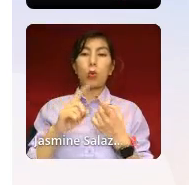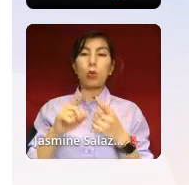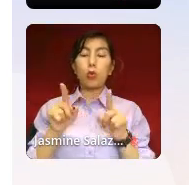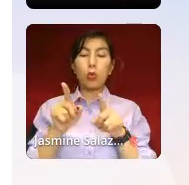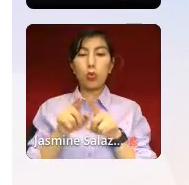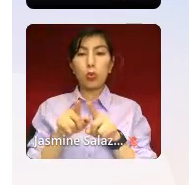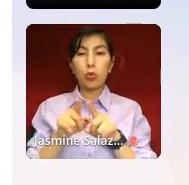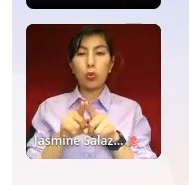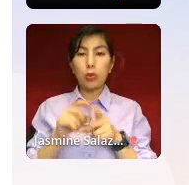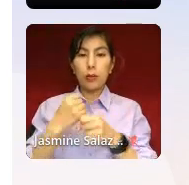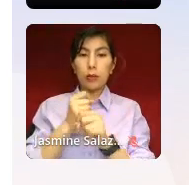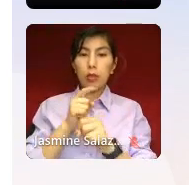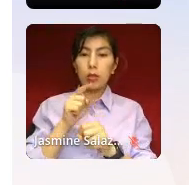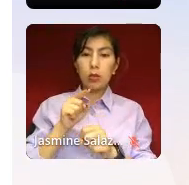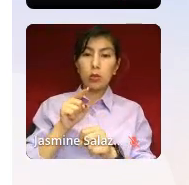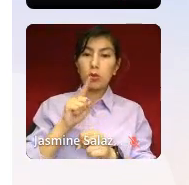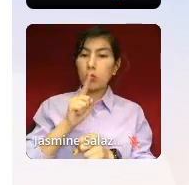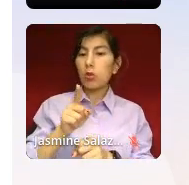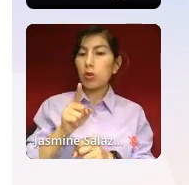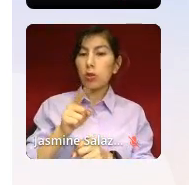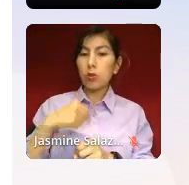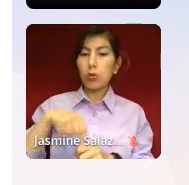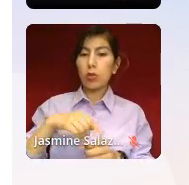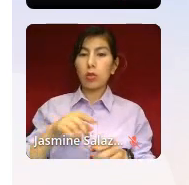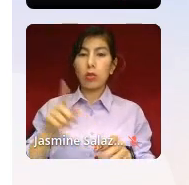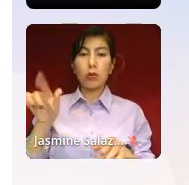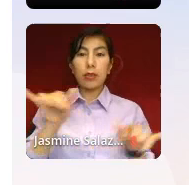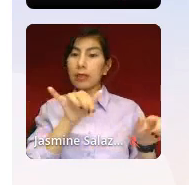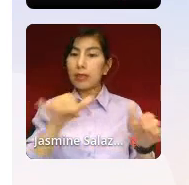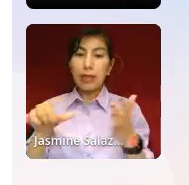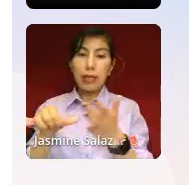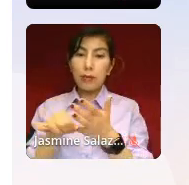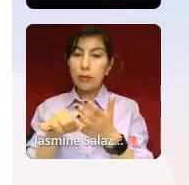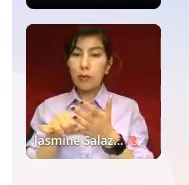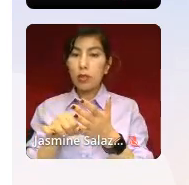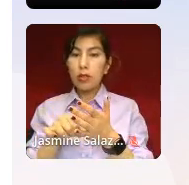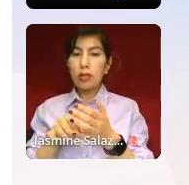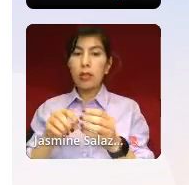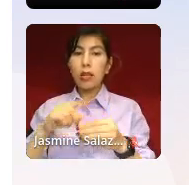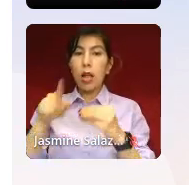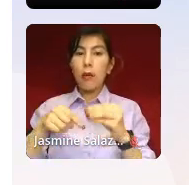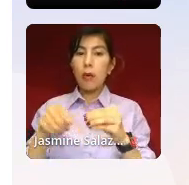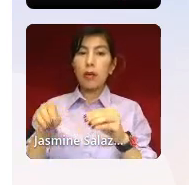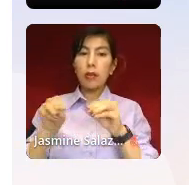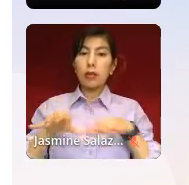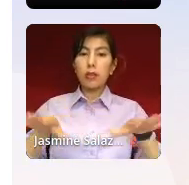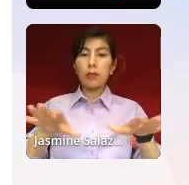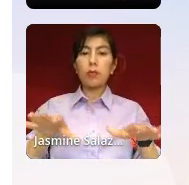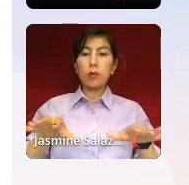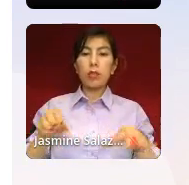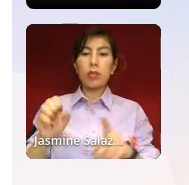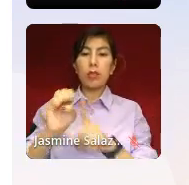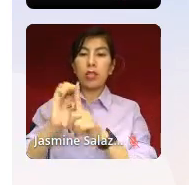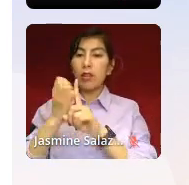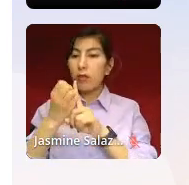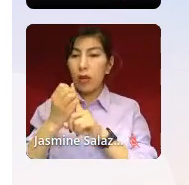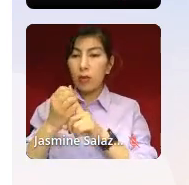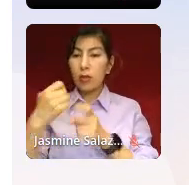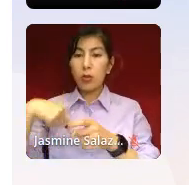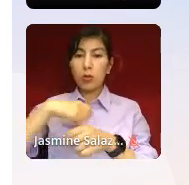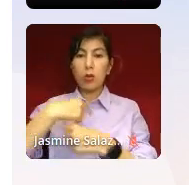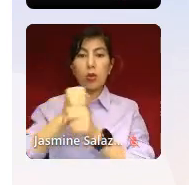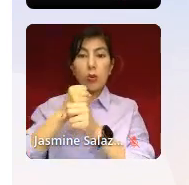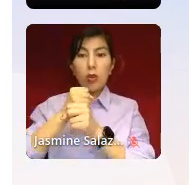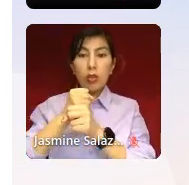also make sure that we all are on the same page about the space and the environment that we are creating. We are creating